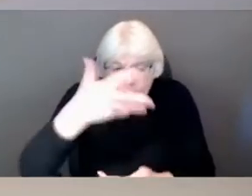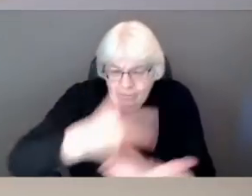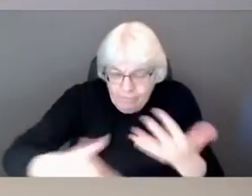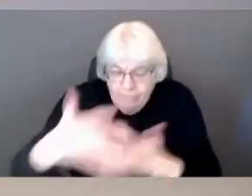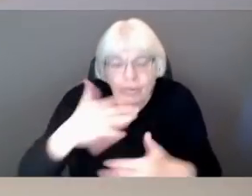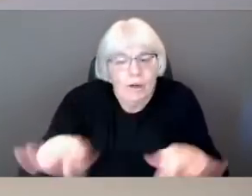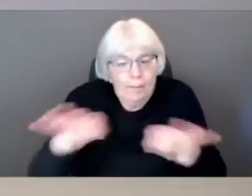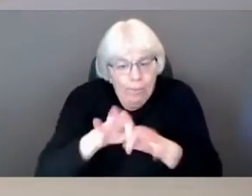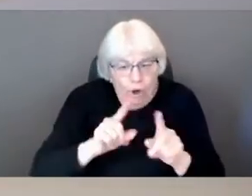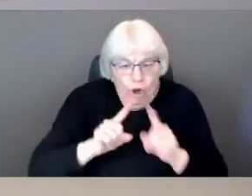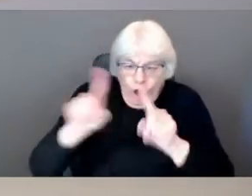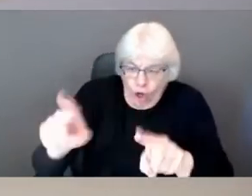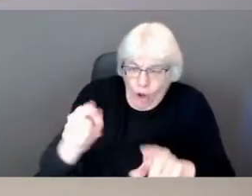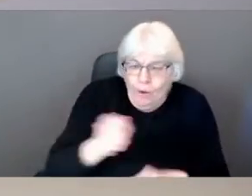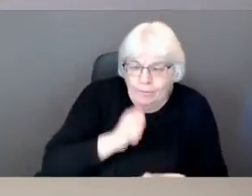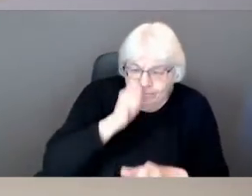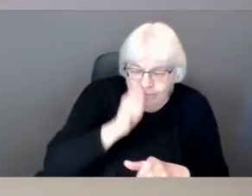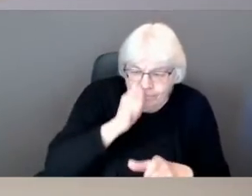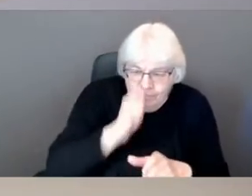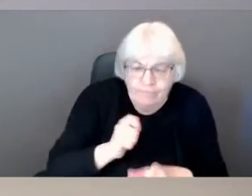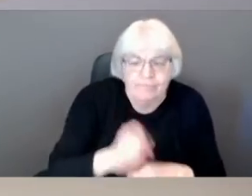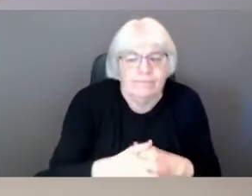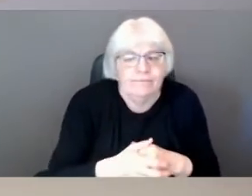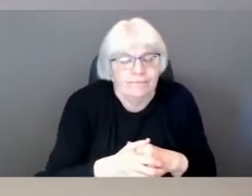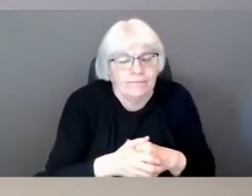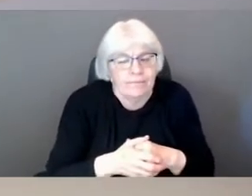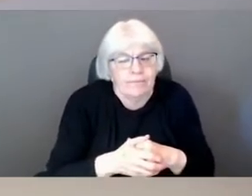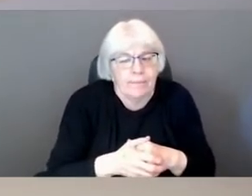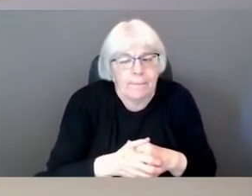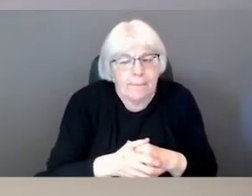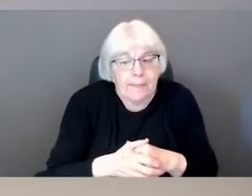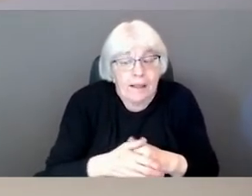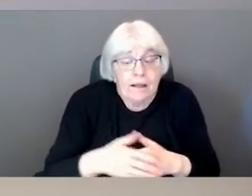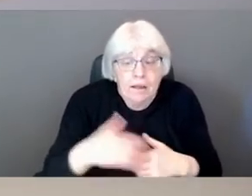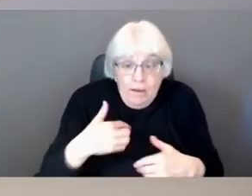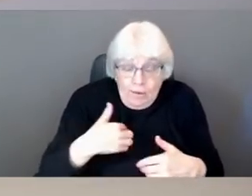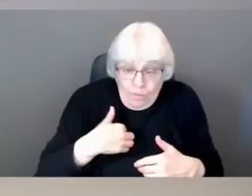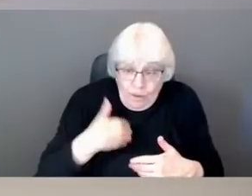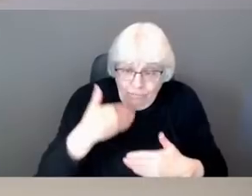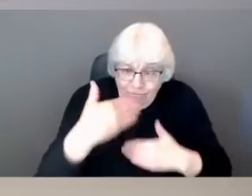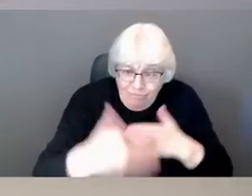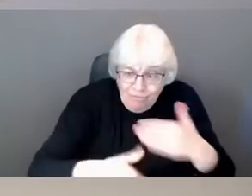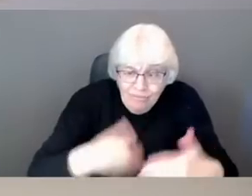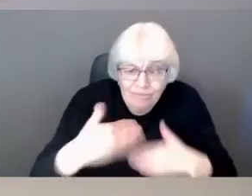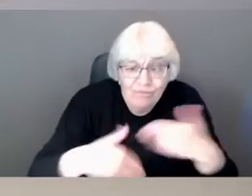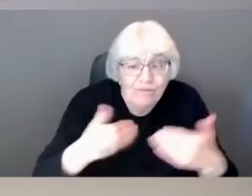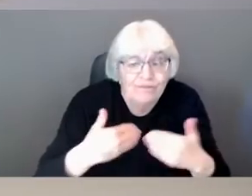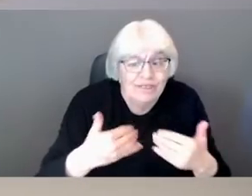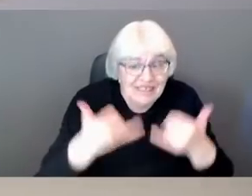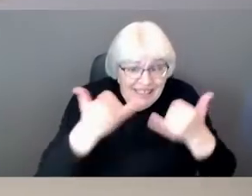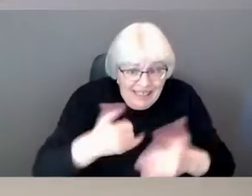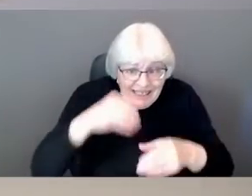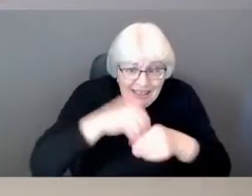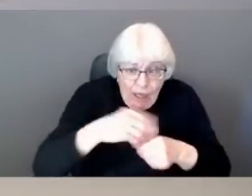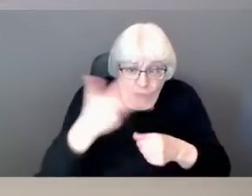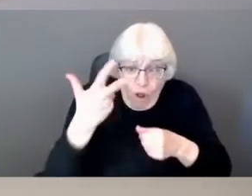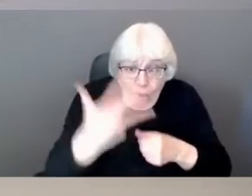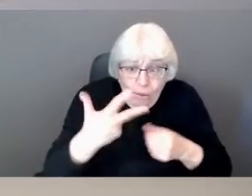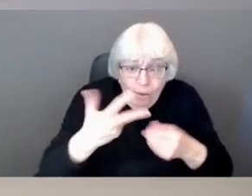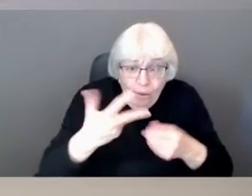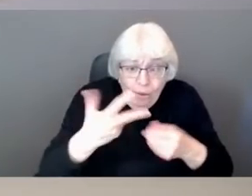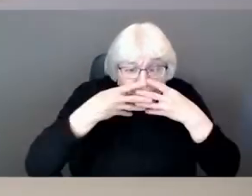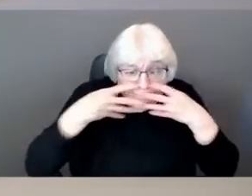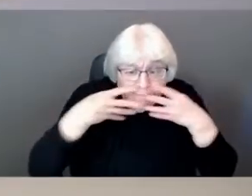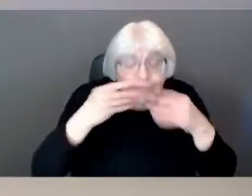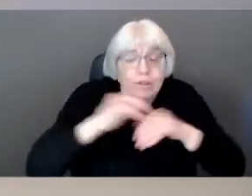Public health measures of wearing a 3-layer mask when in indoor public places, washing your hands often, physical distance from people outside your household,